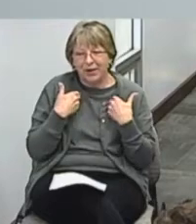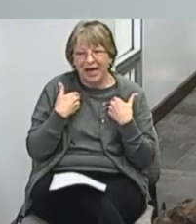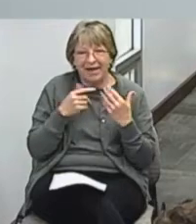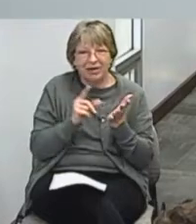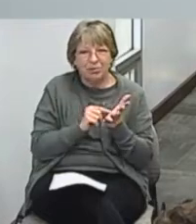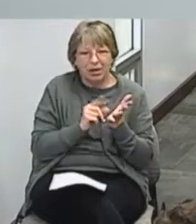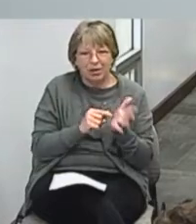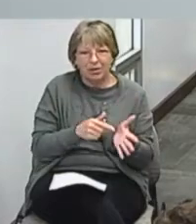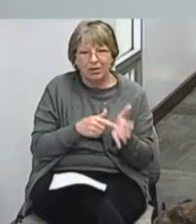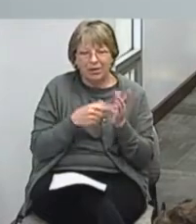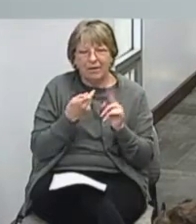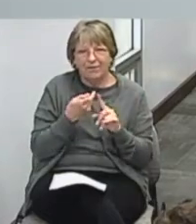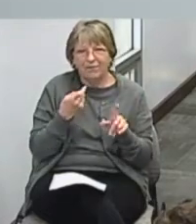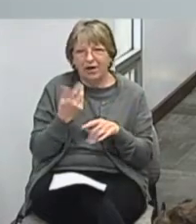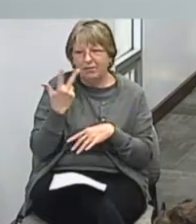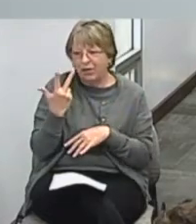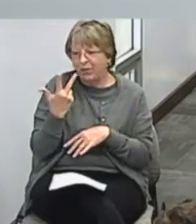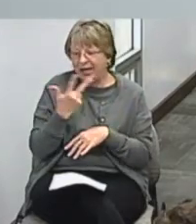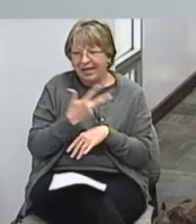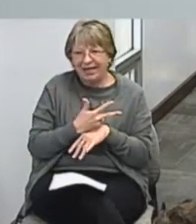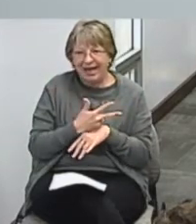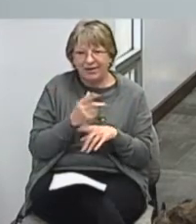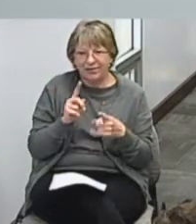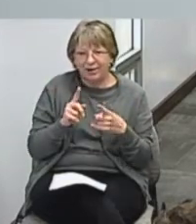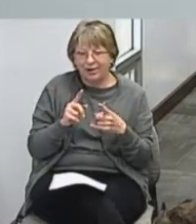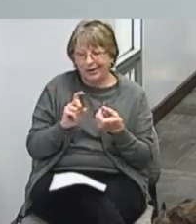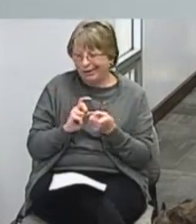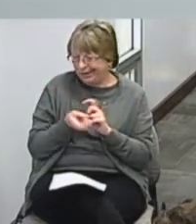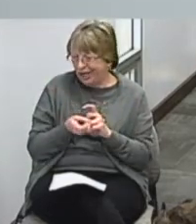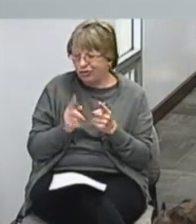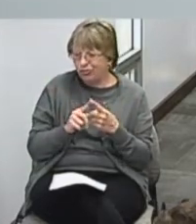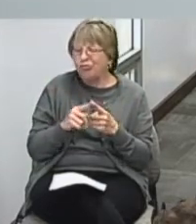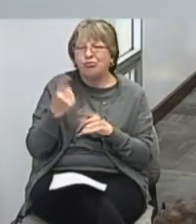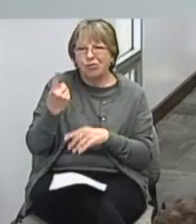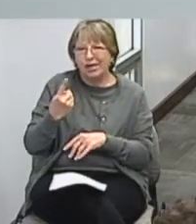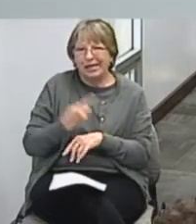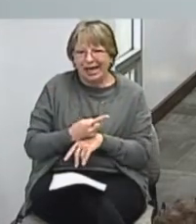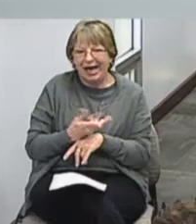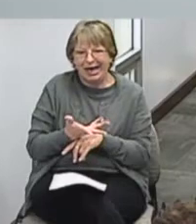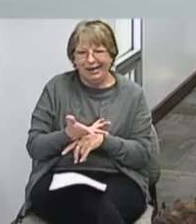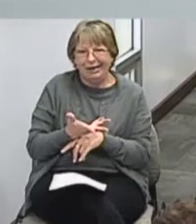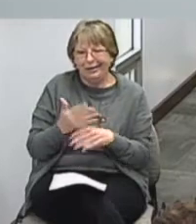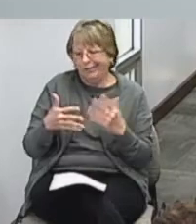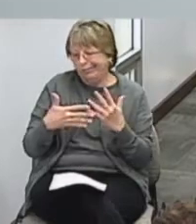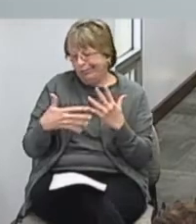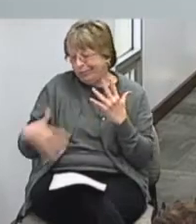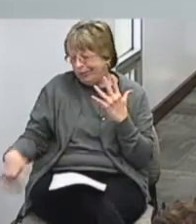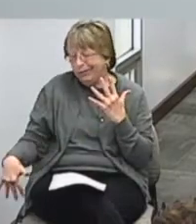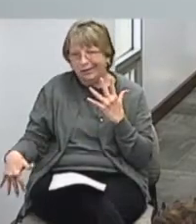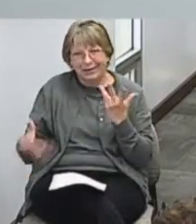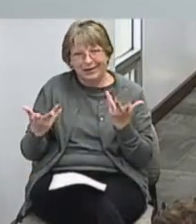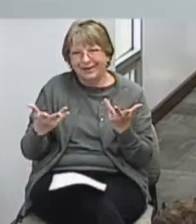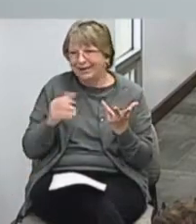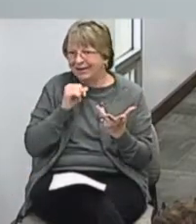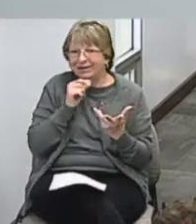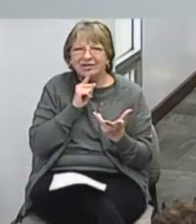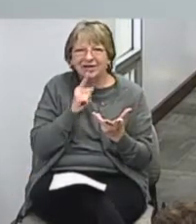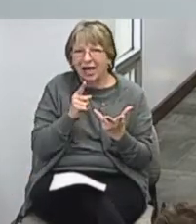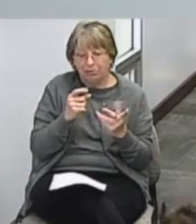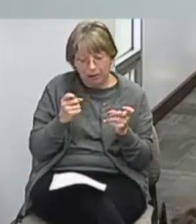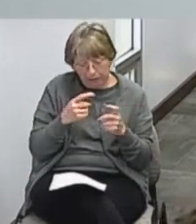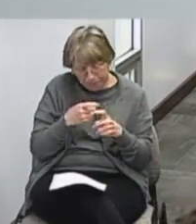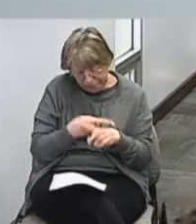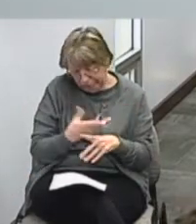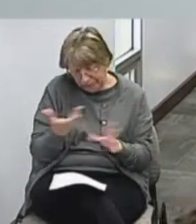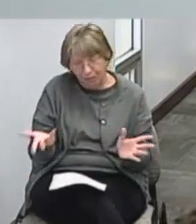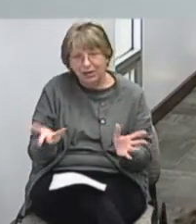from 3 consecutive days to 1 day. The rest of that is a little, not really complex, but not